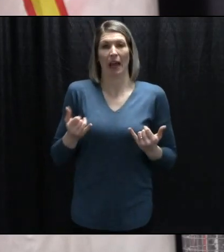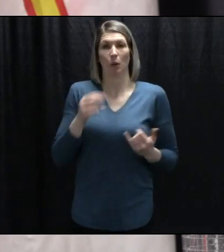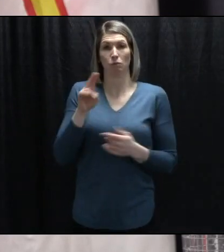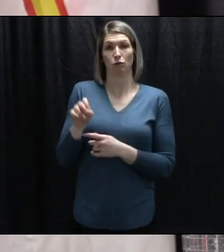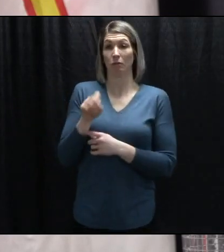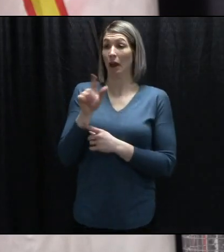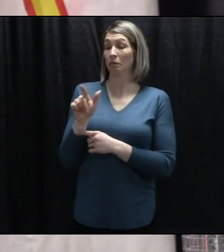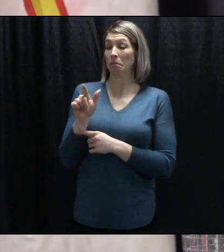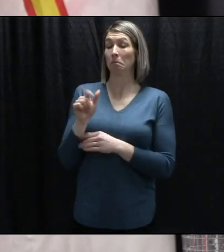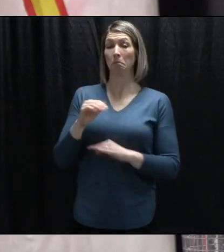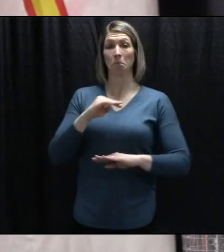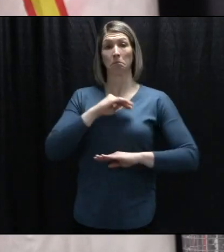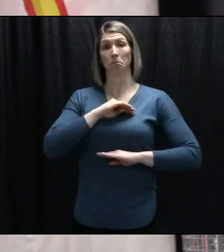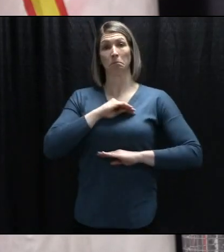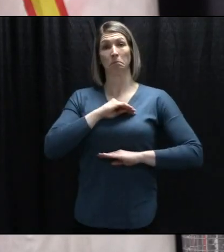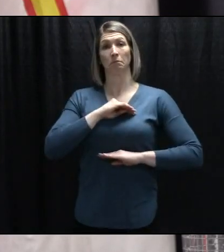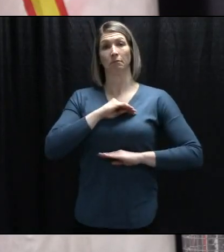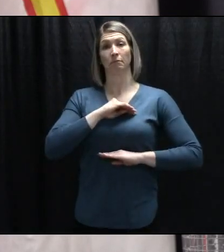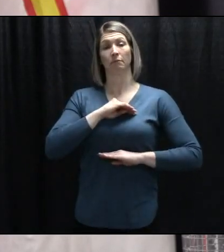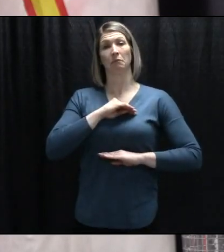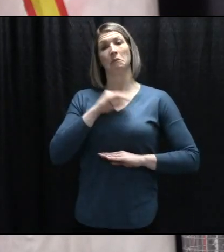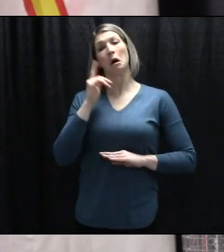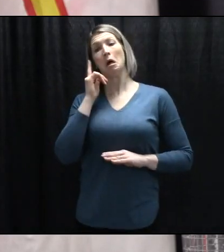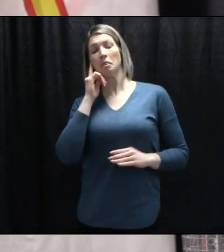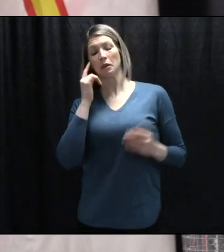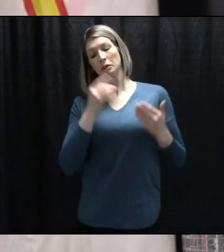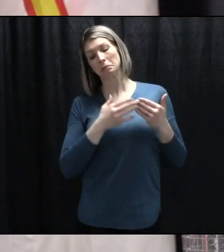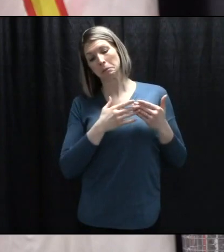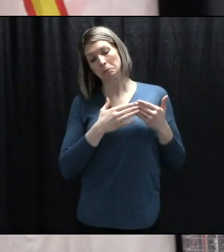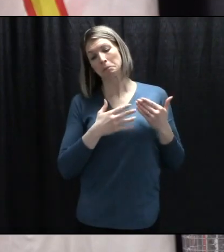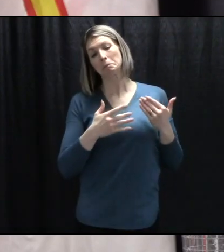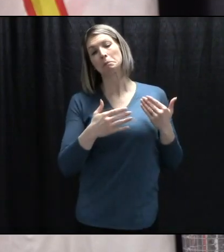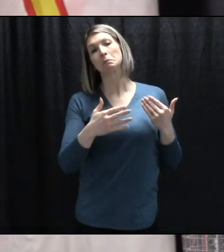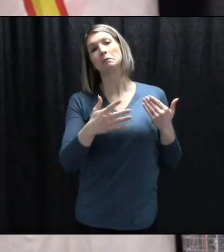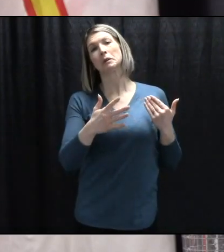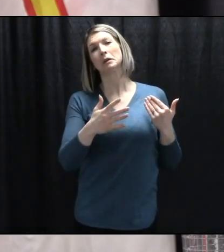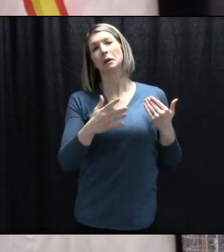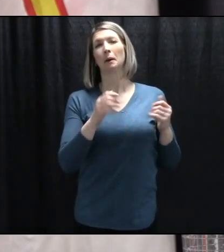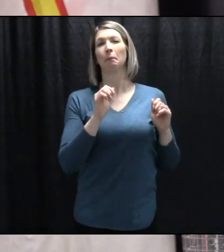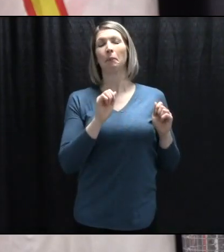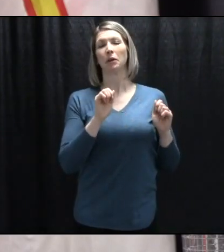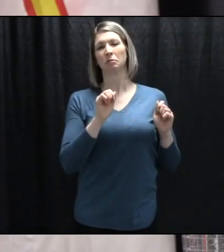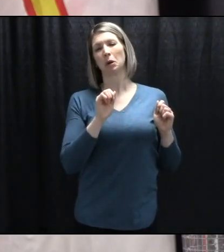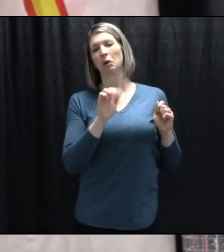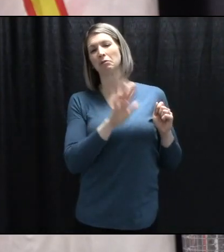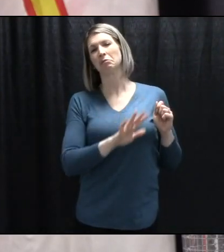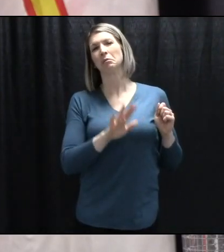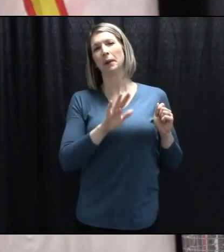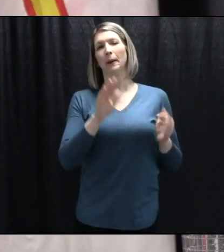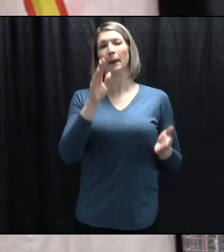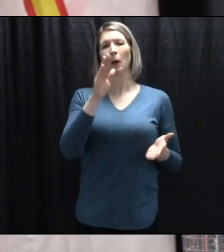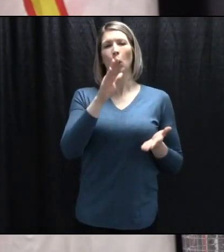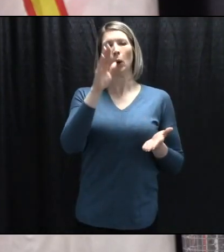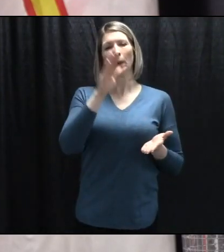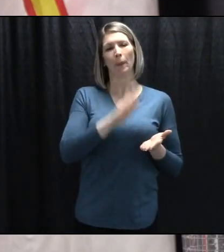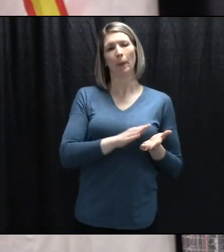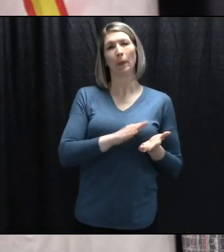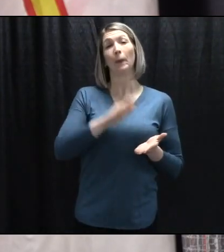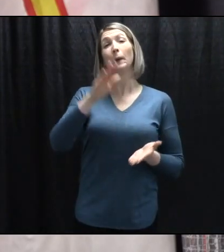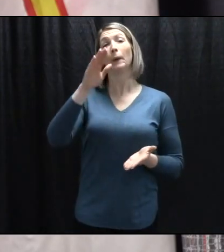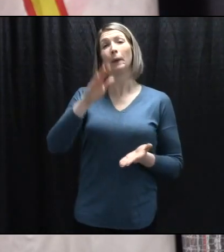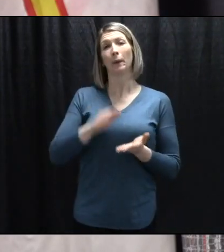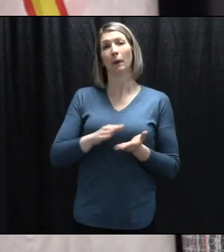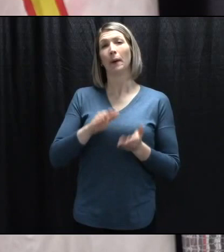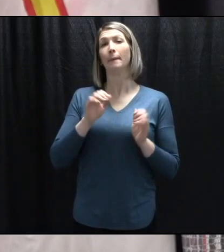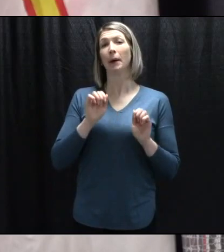will see, I think, over time, a number of the items, the SKUs as they call it within that industry, they